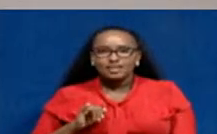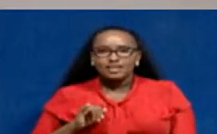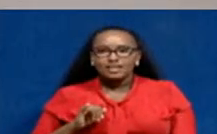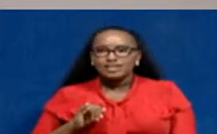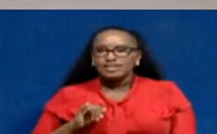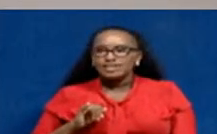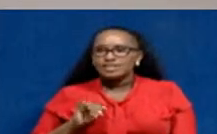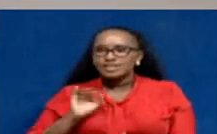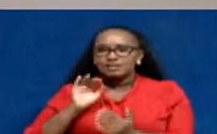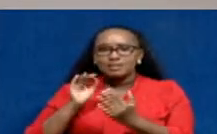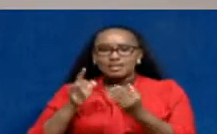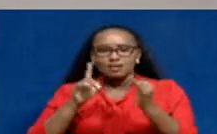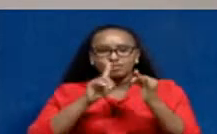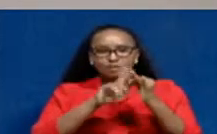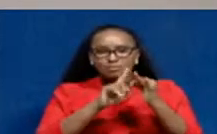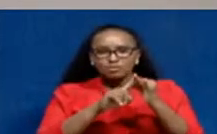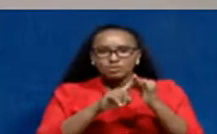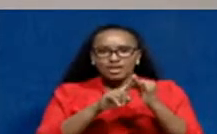turning to Kibaki the leader,